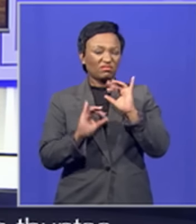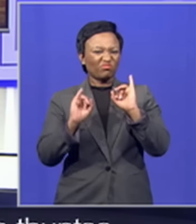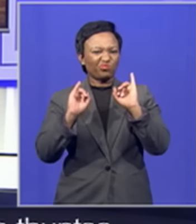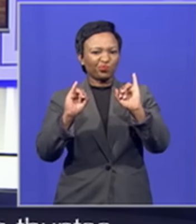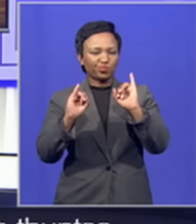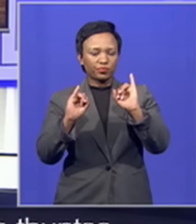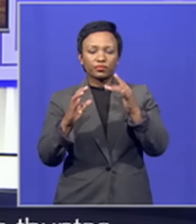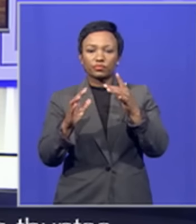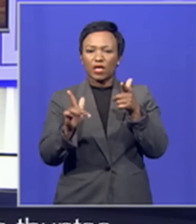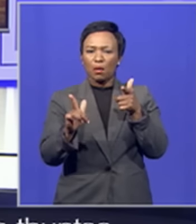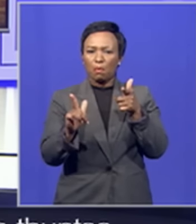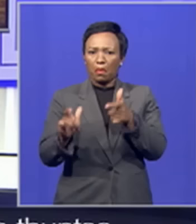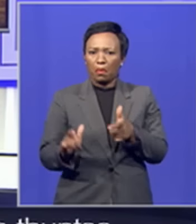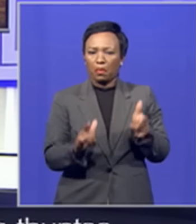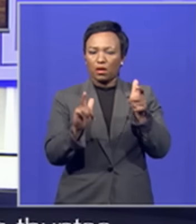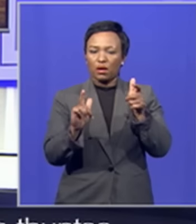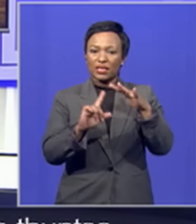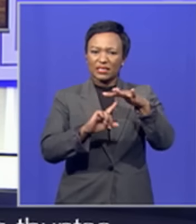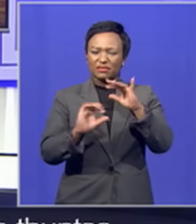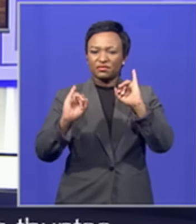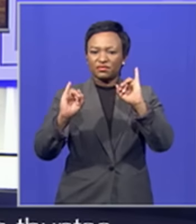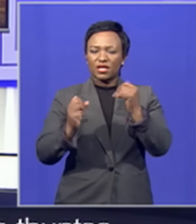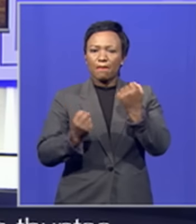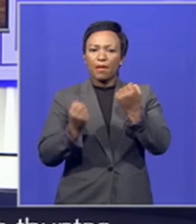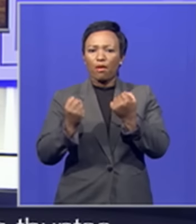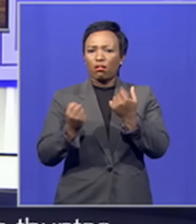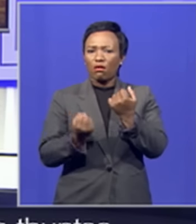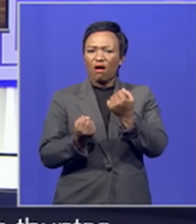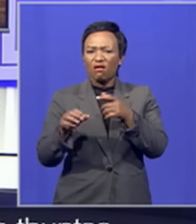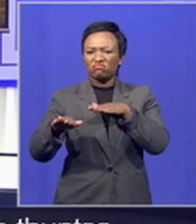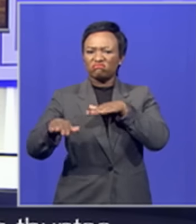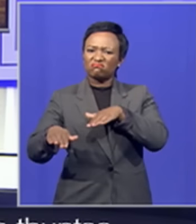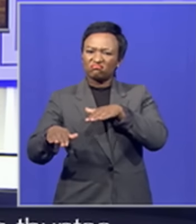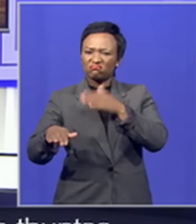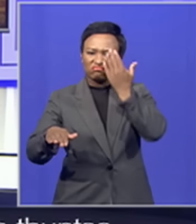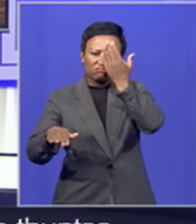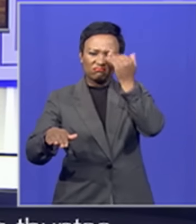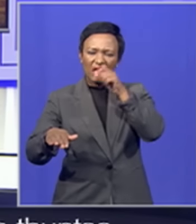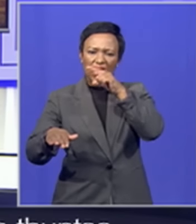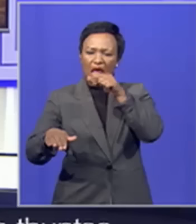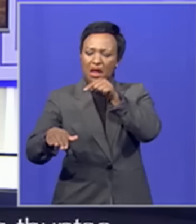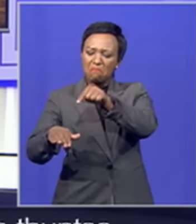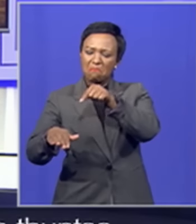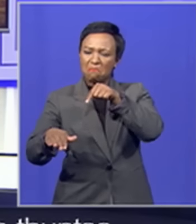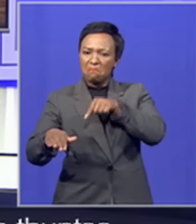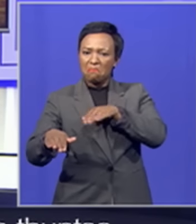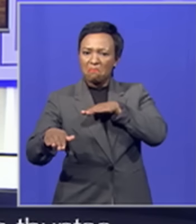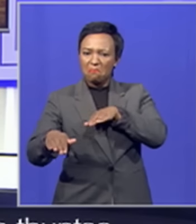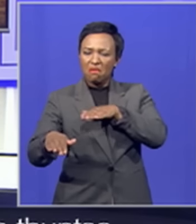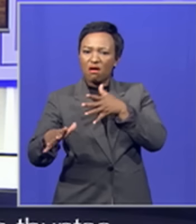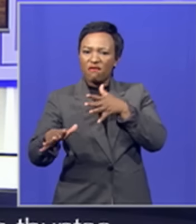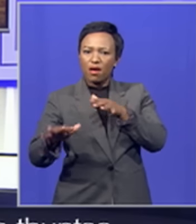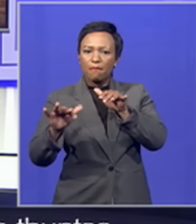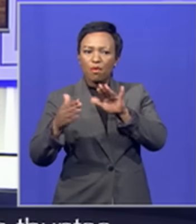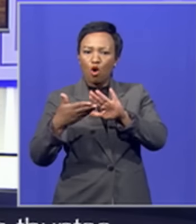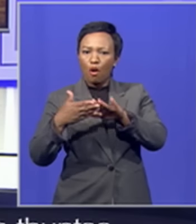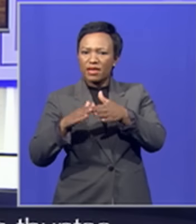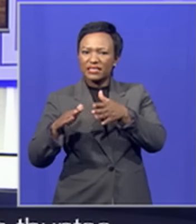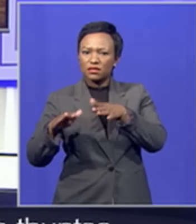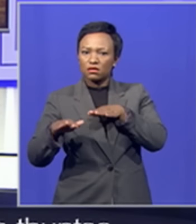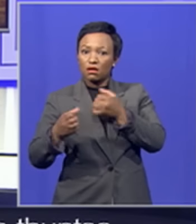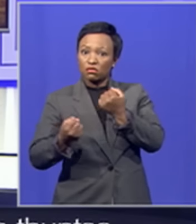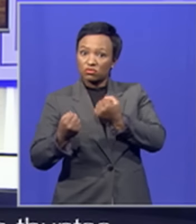ne a sisibetse morago ga gore borra sethunya ba ba sa itseweng ba ba neng ba tsamaya ka dijanaga di le 2 ba thuntse baagi